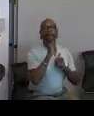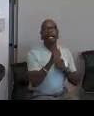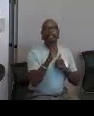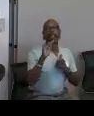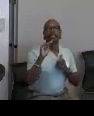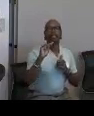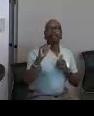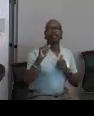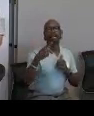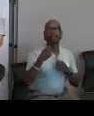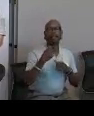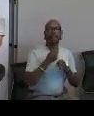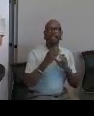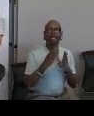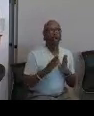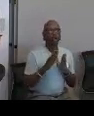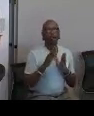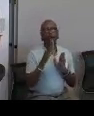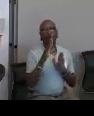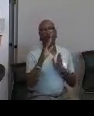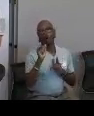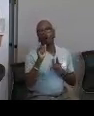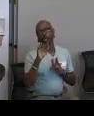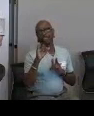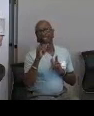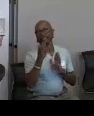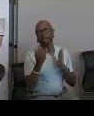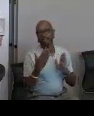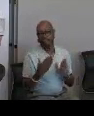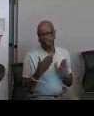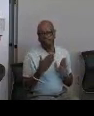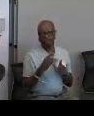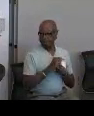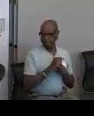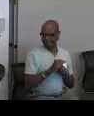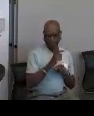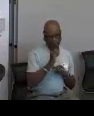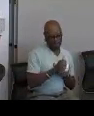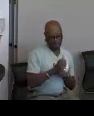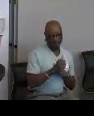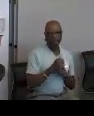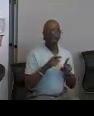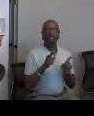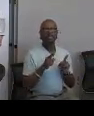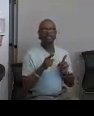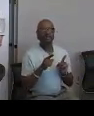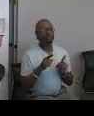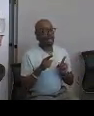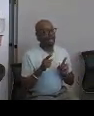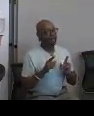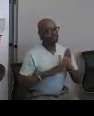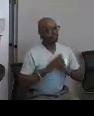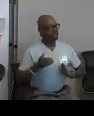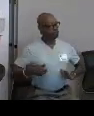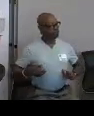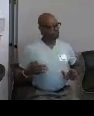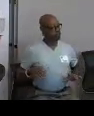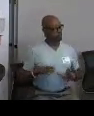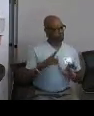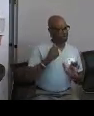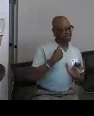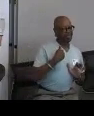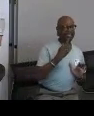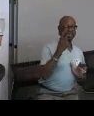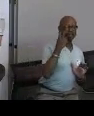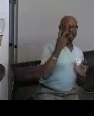maker or artist or coder or anything like that by training. And the way that I had the guts to do this as a blind person is